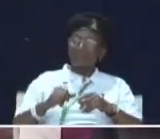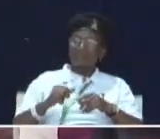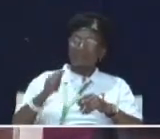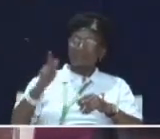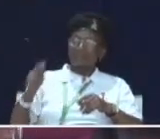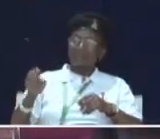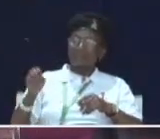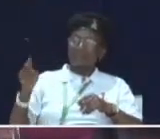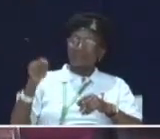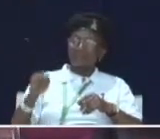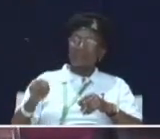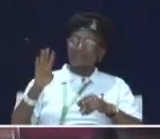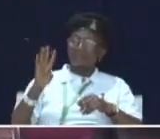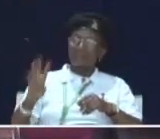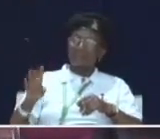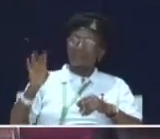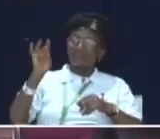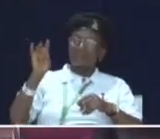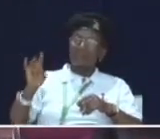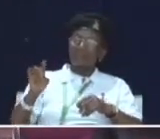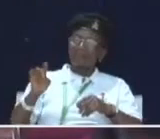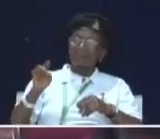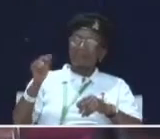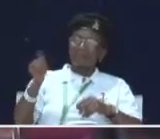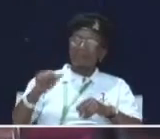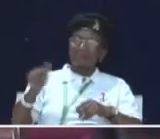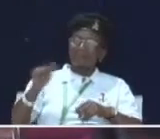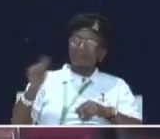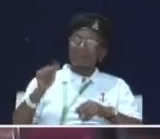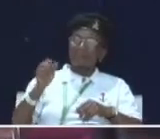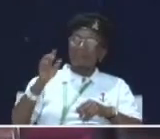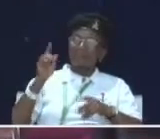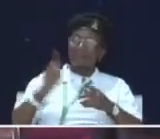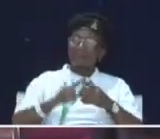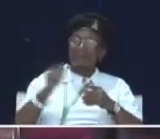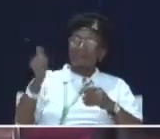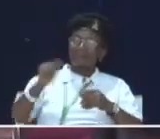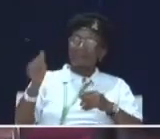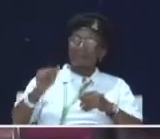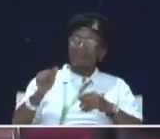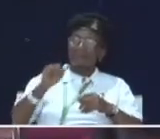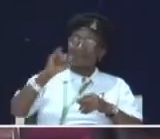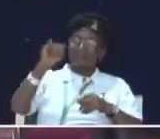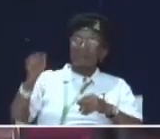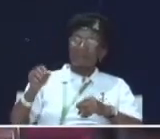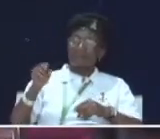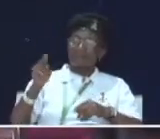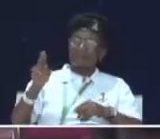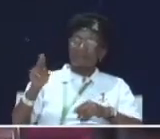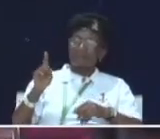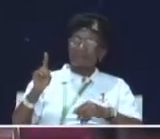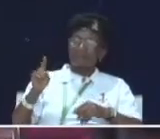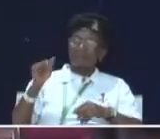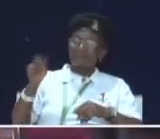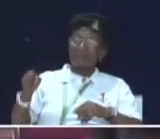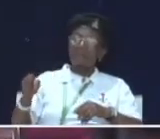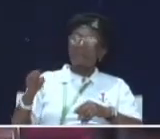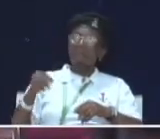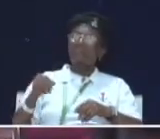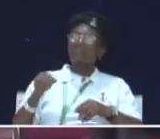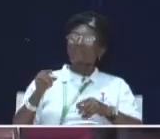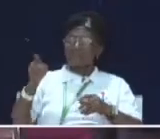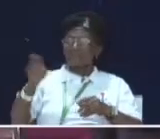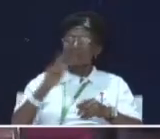Genesis 49, 8 to 10. Judah, thou art he whom